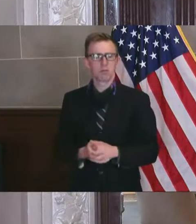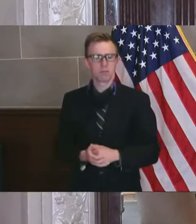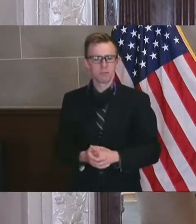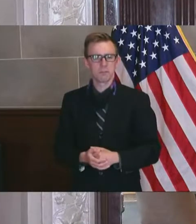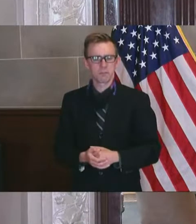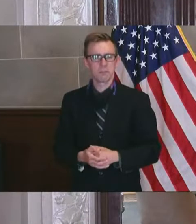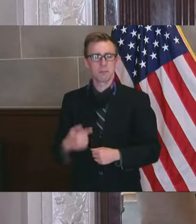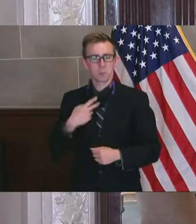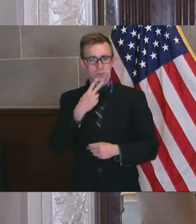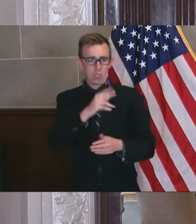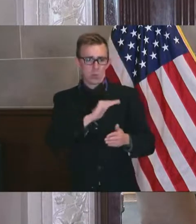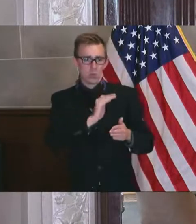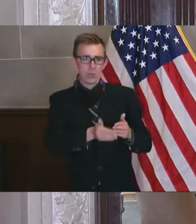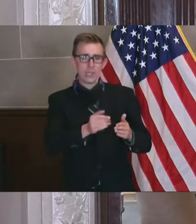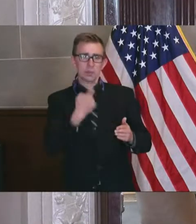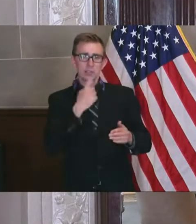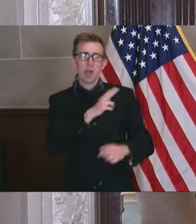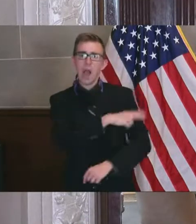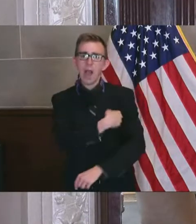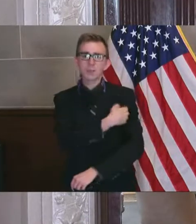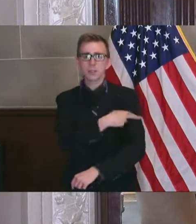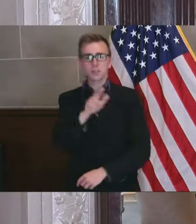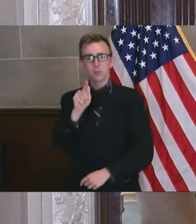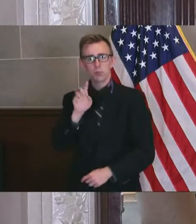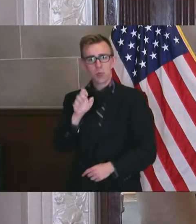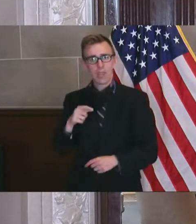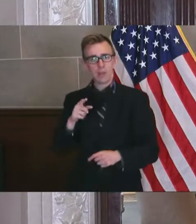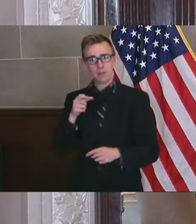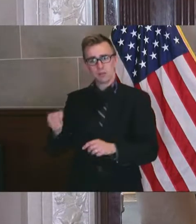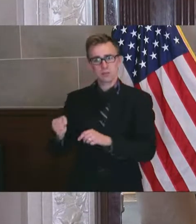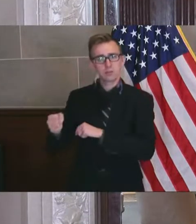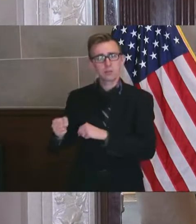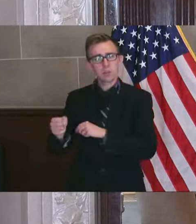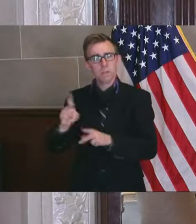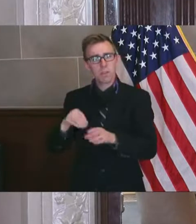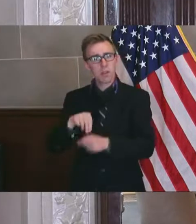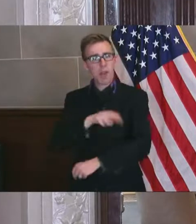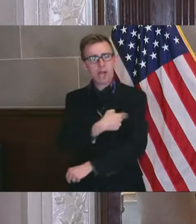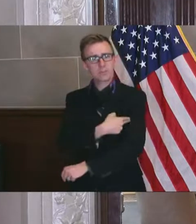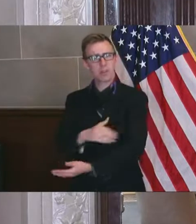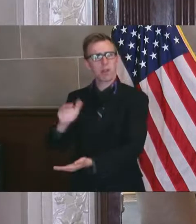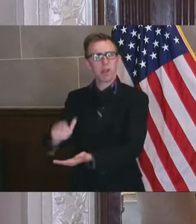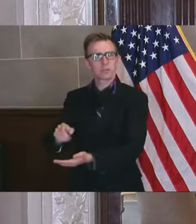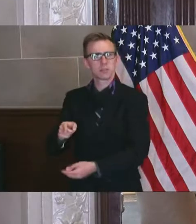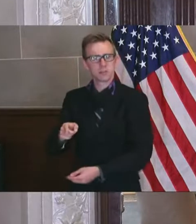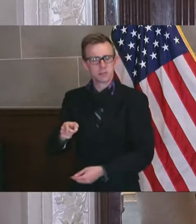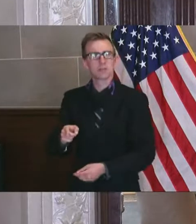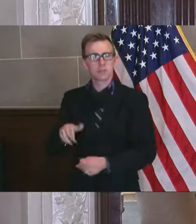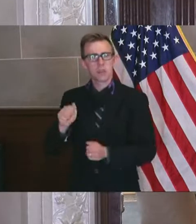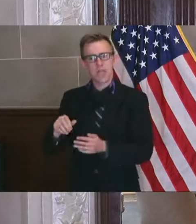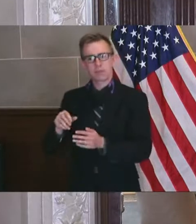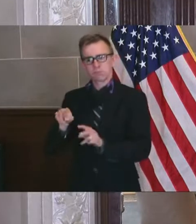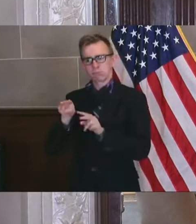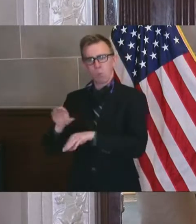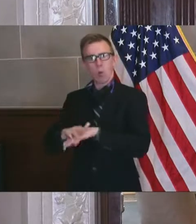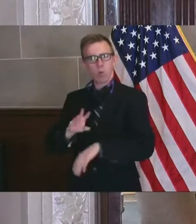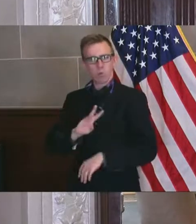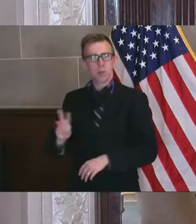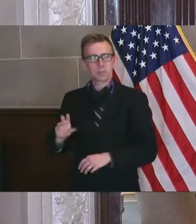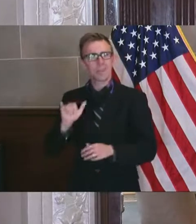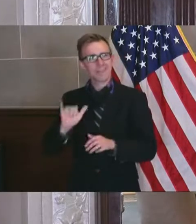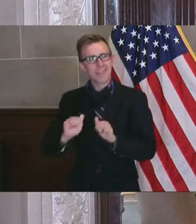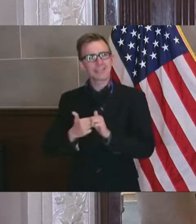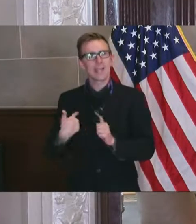what we've seen over the weekend is hospitalization went down by a large number, and you can get that number off the site. Those are how we're moving the